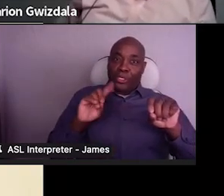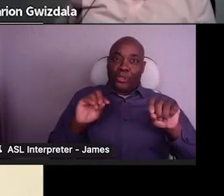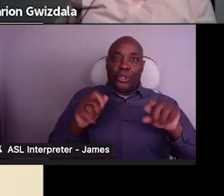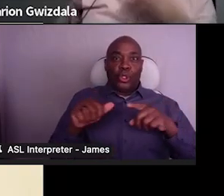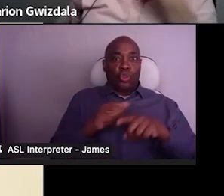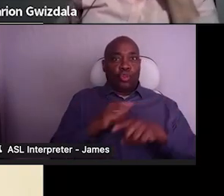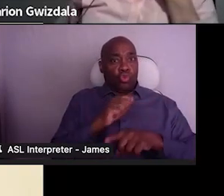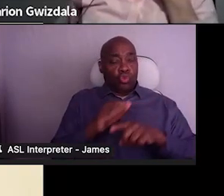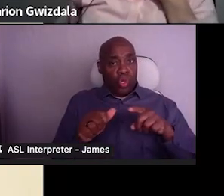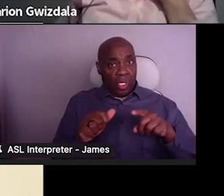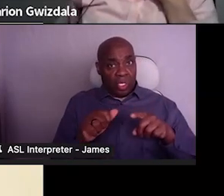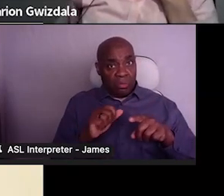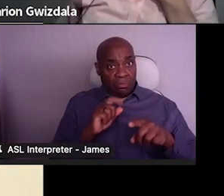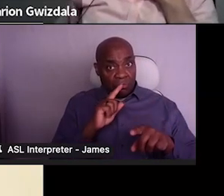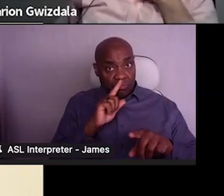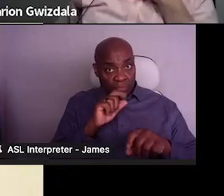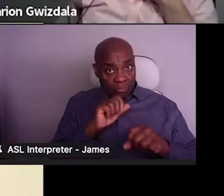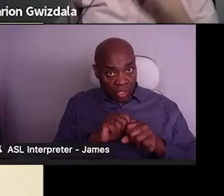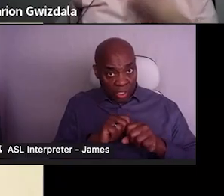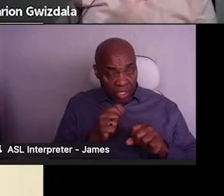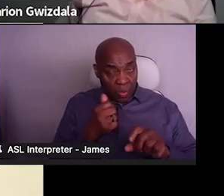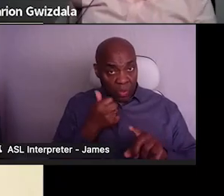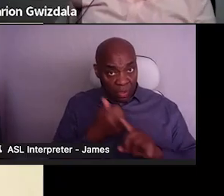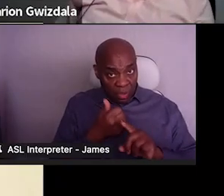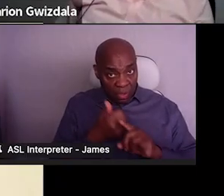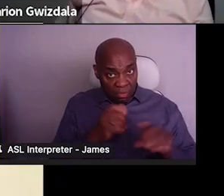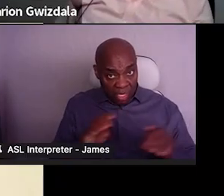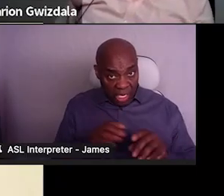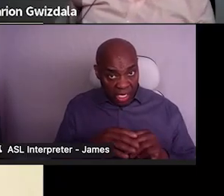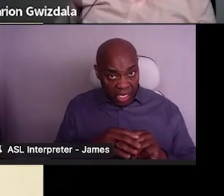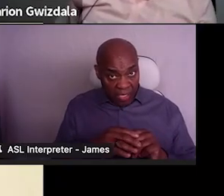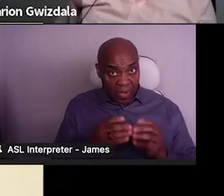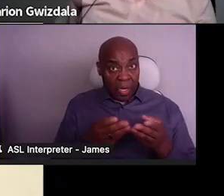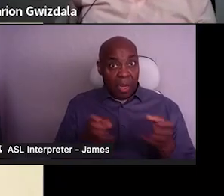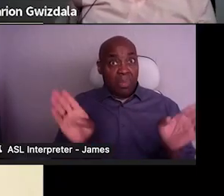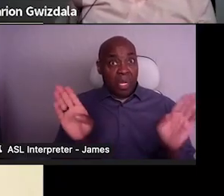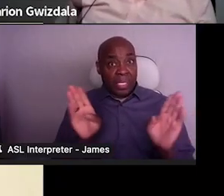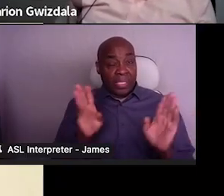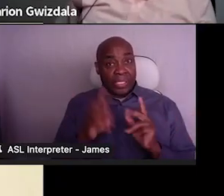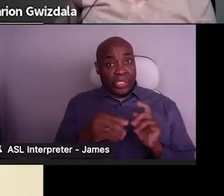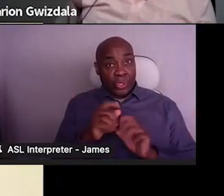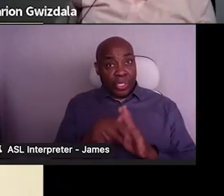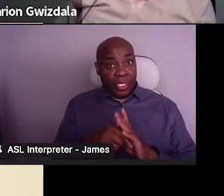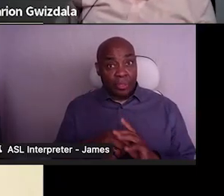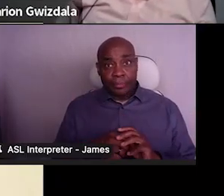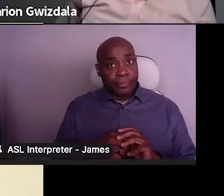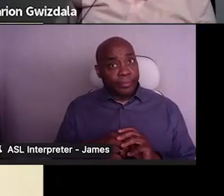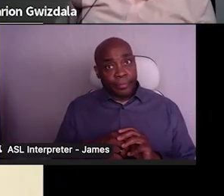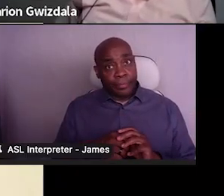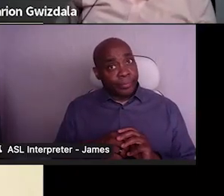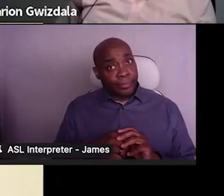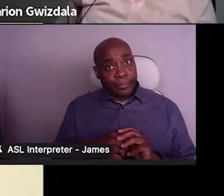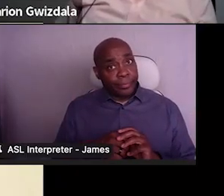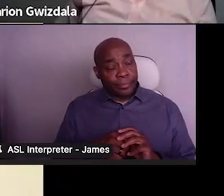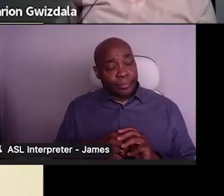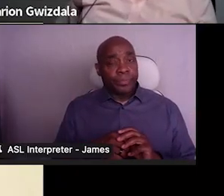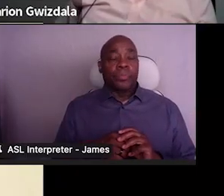dog has been trained is no assurance that the dog is going to behave itself in public 6 years